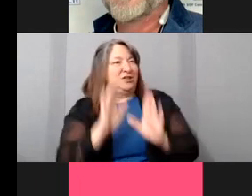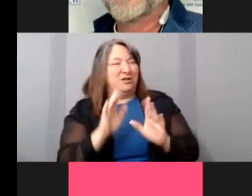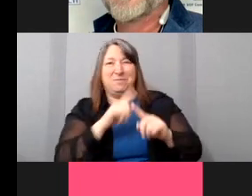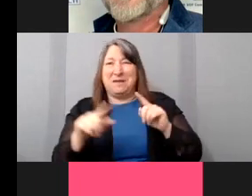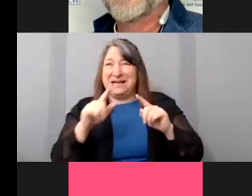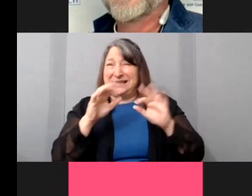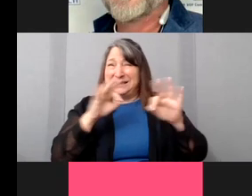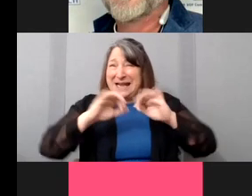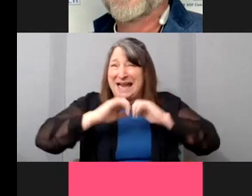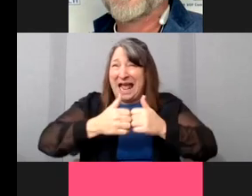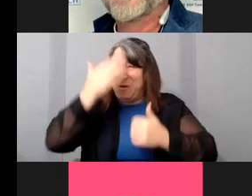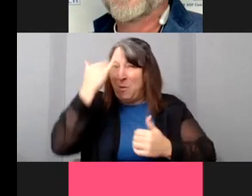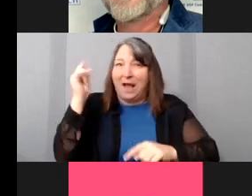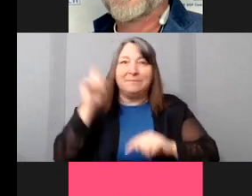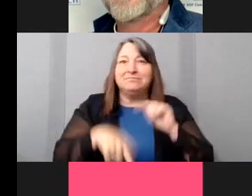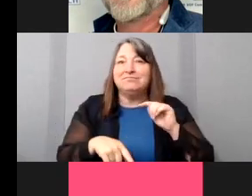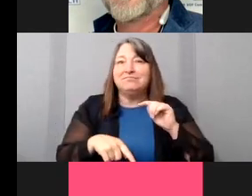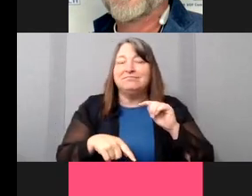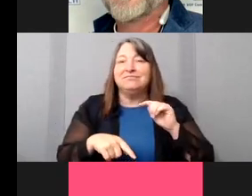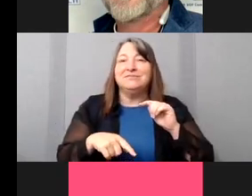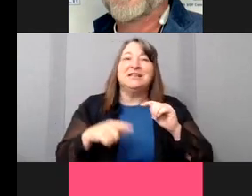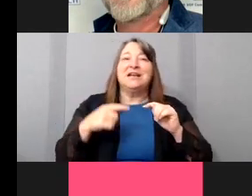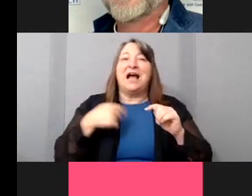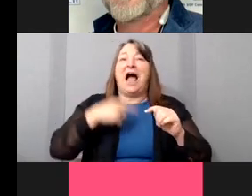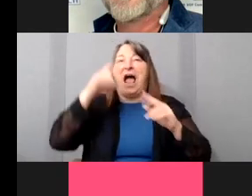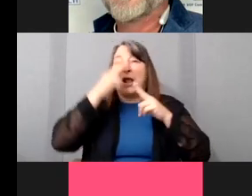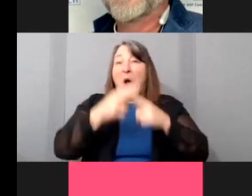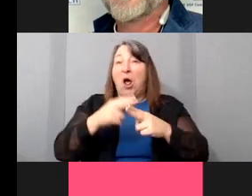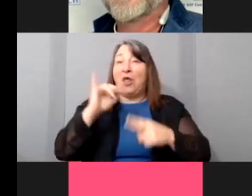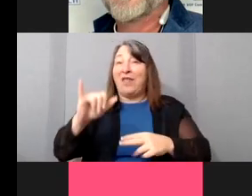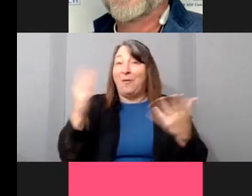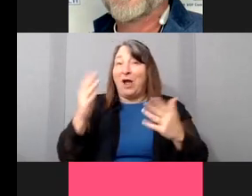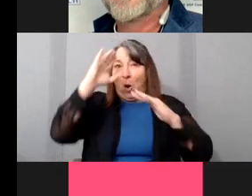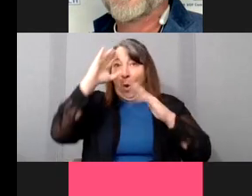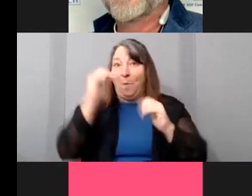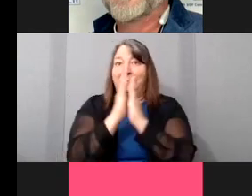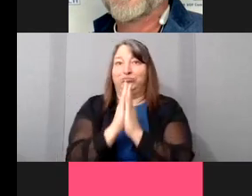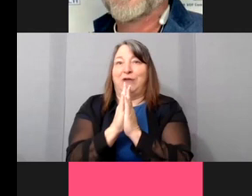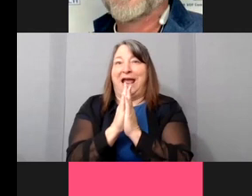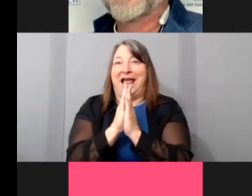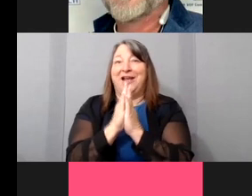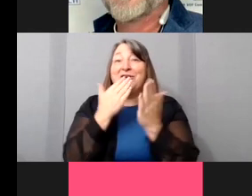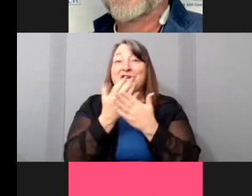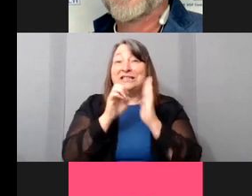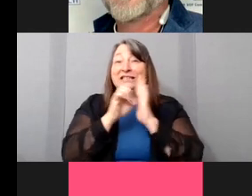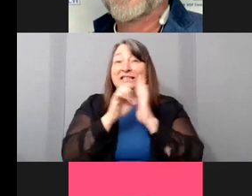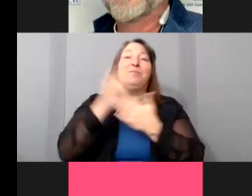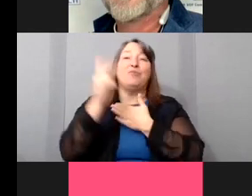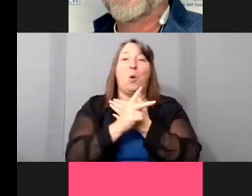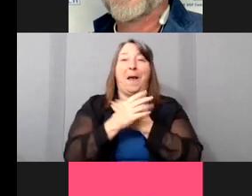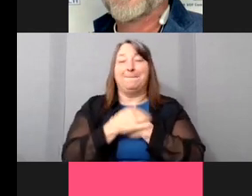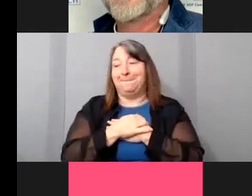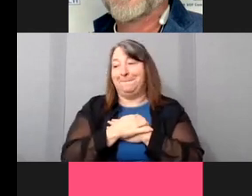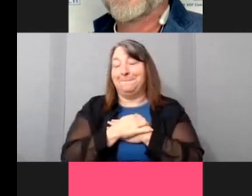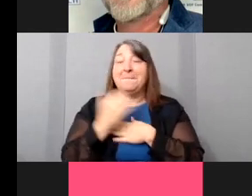how or why, right? I call that the hope and pray model. A good example of that is a program that says, well, one of our